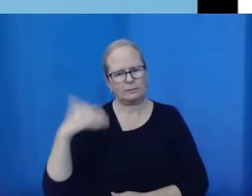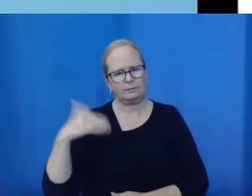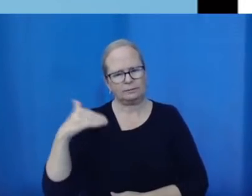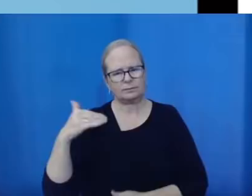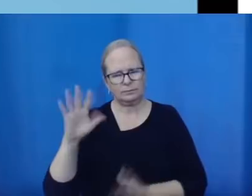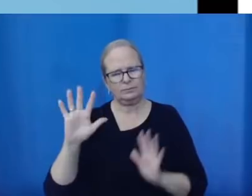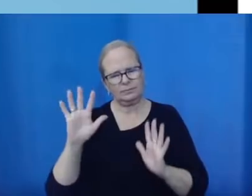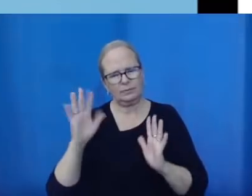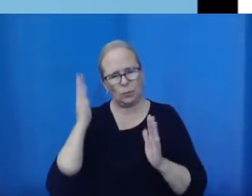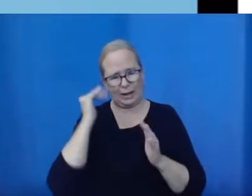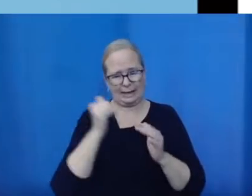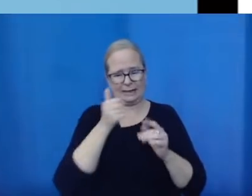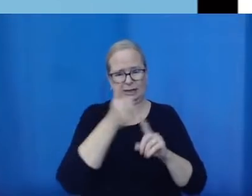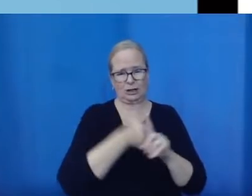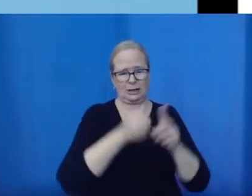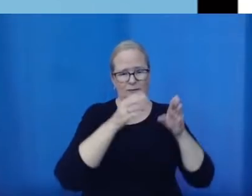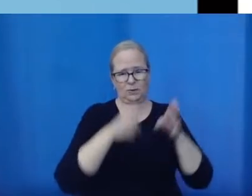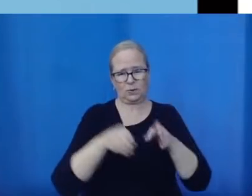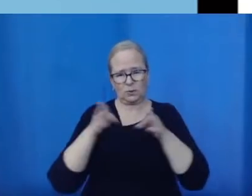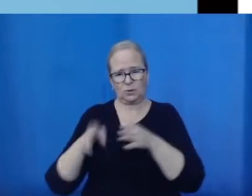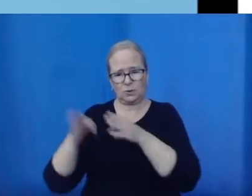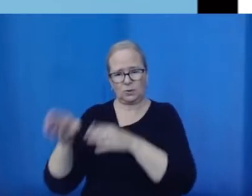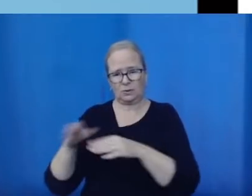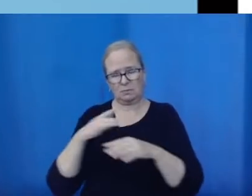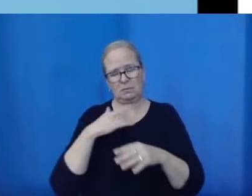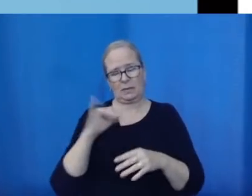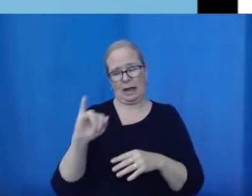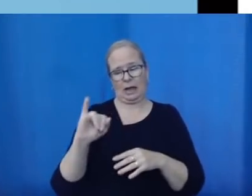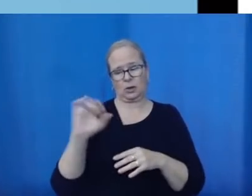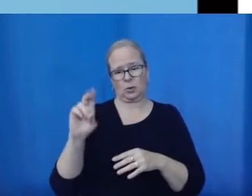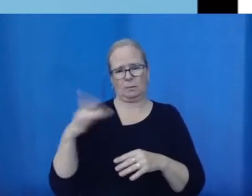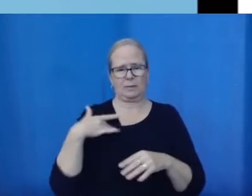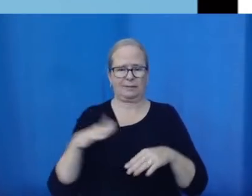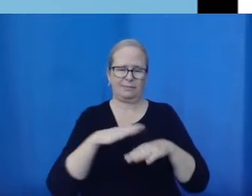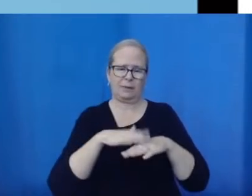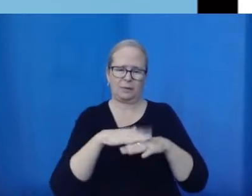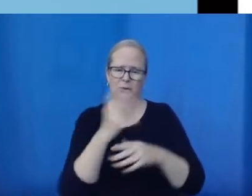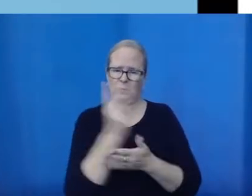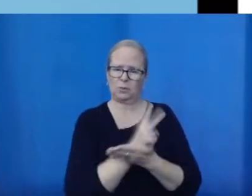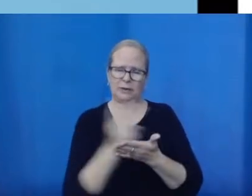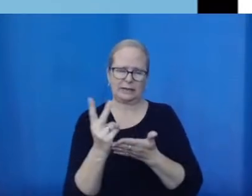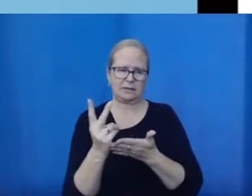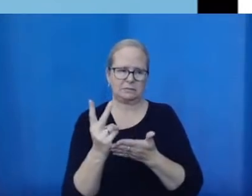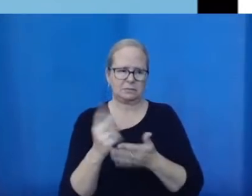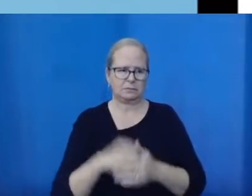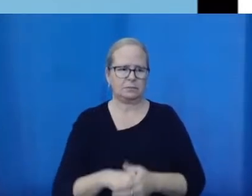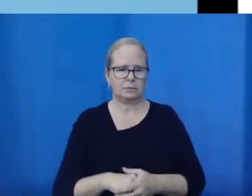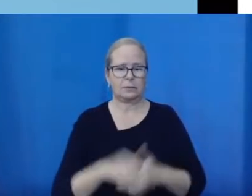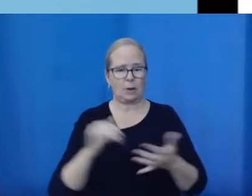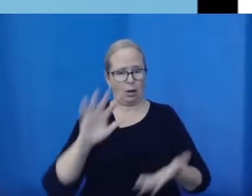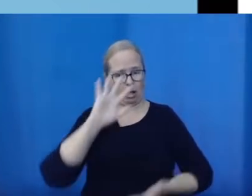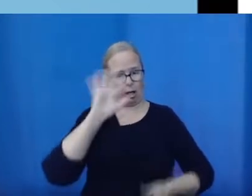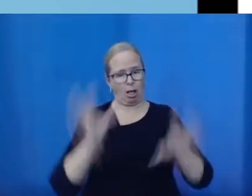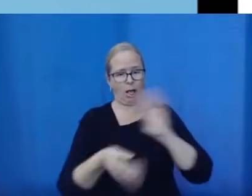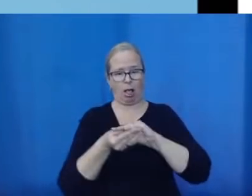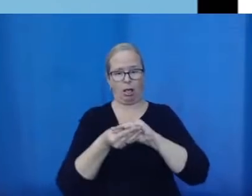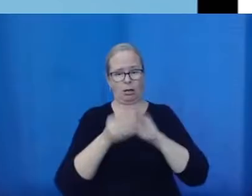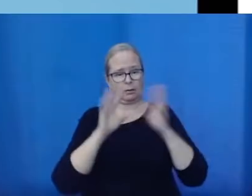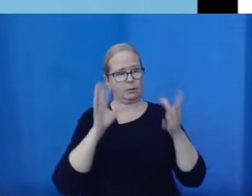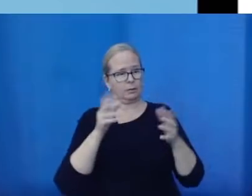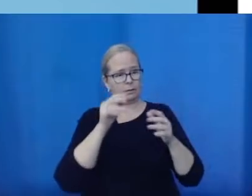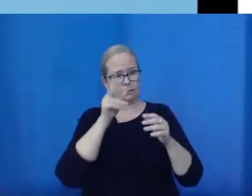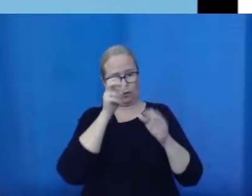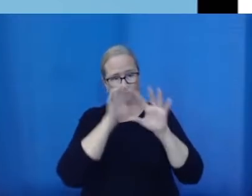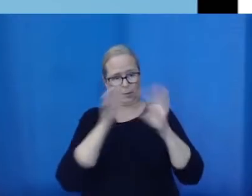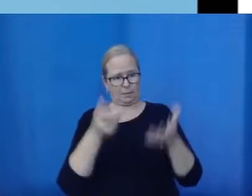And just to look over the entirety of the pandemic, you can see that our numbers as far as hospitalizations are much